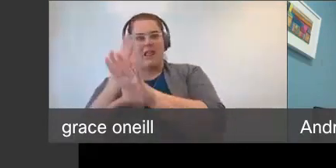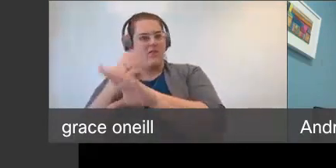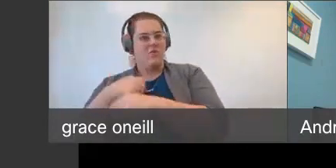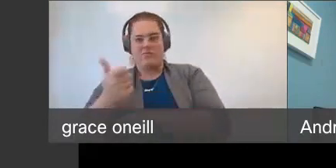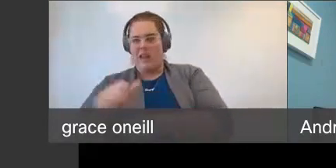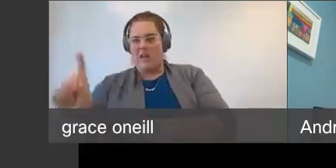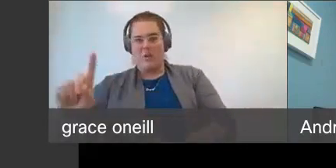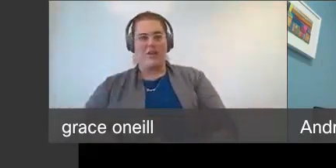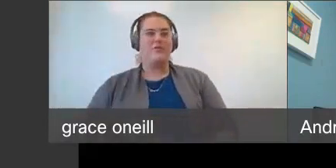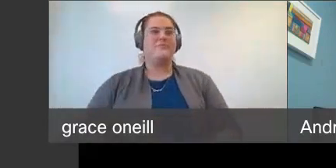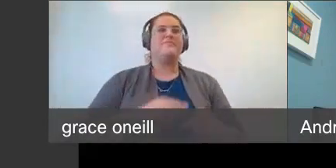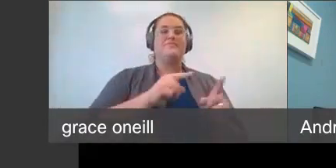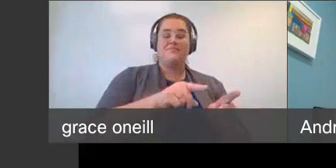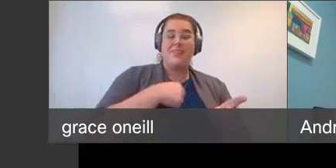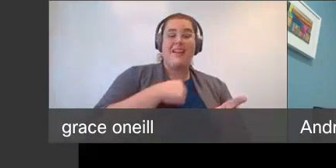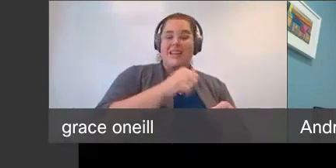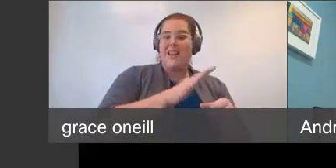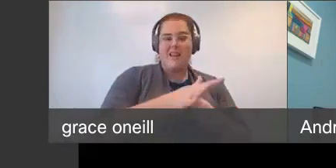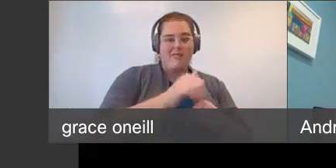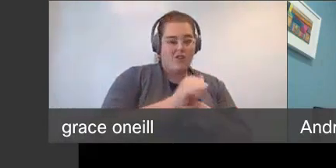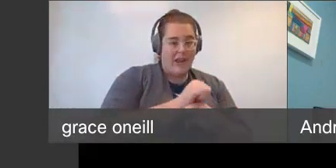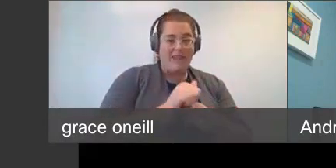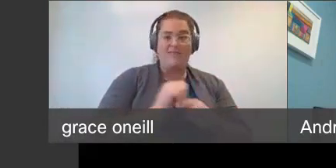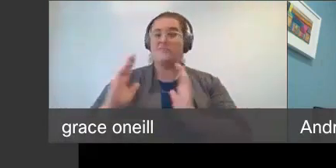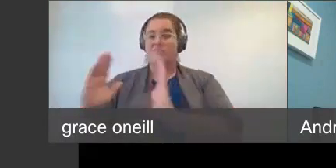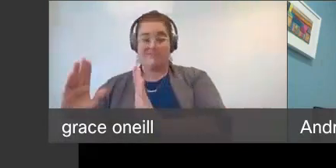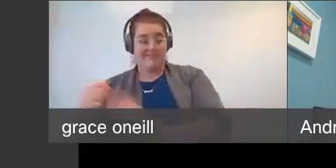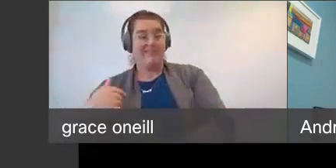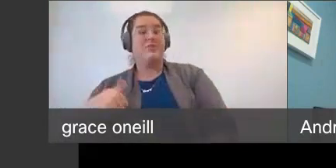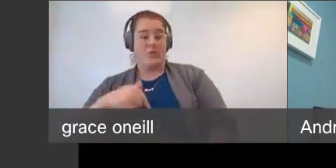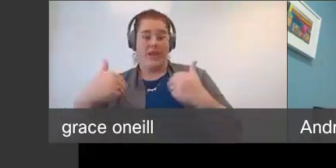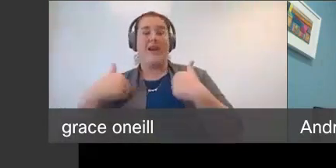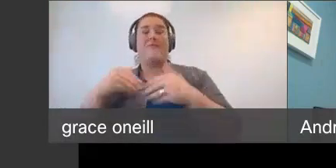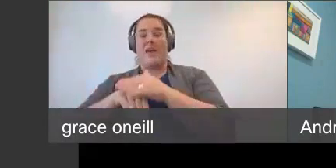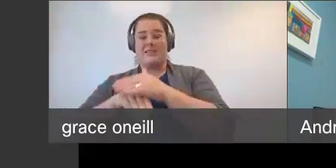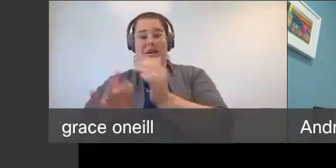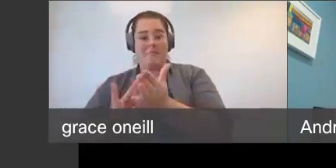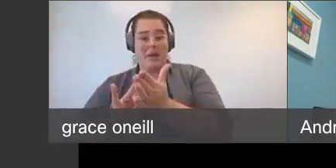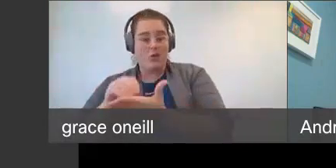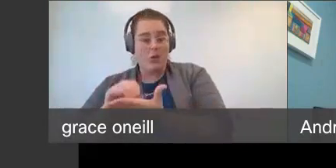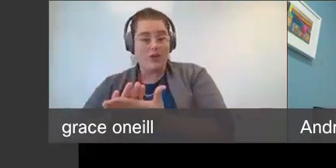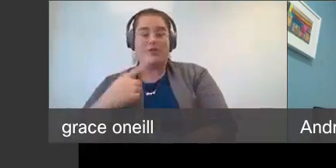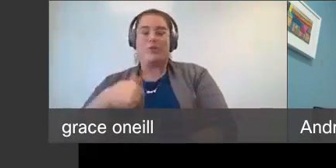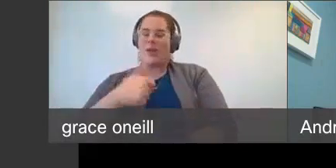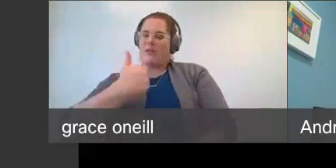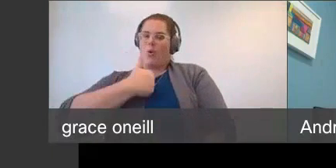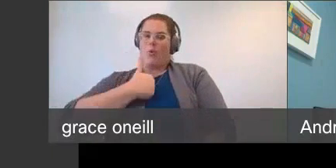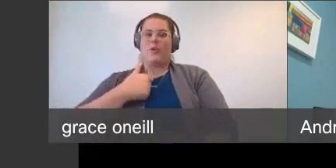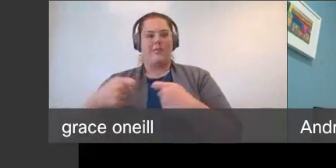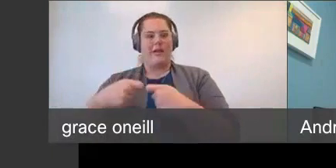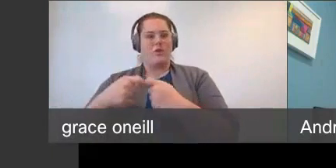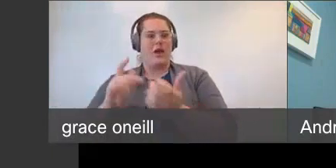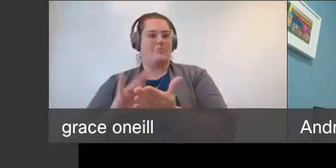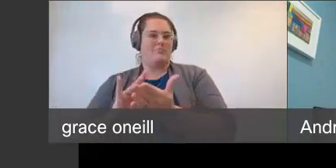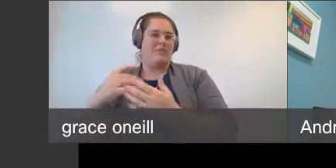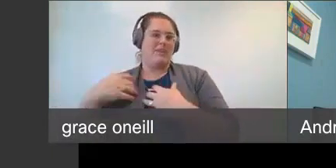mentioned, have the specialized training. We do have access to medical records. We have our own EHR and database. We're available 24 hours a